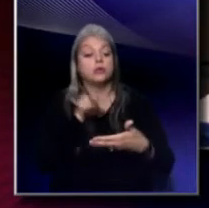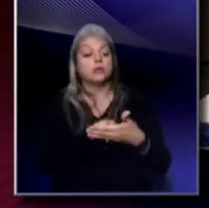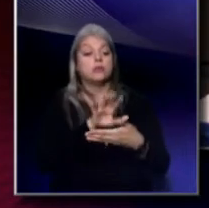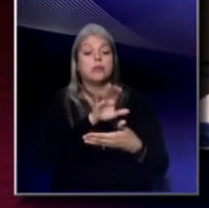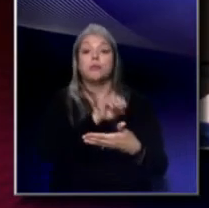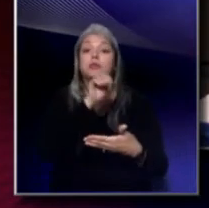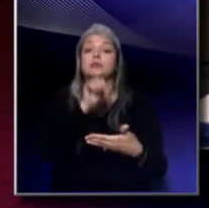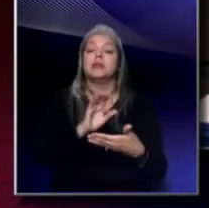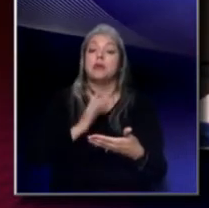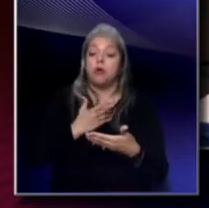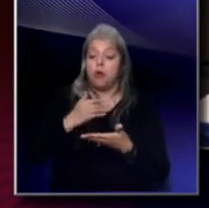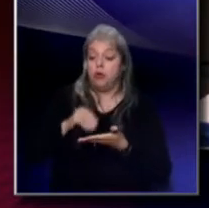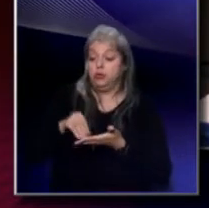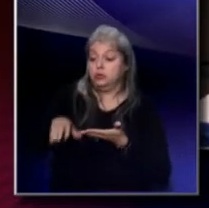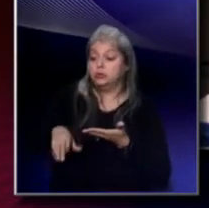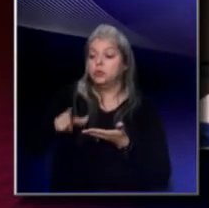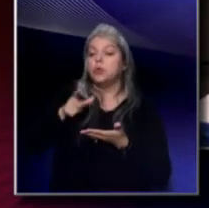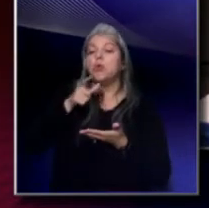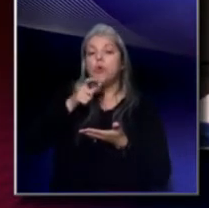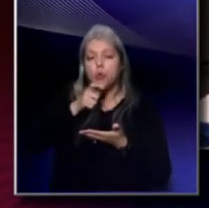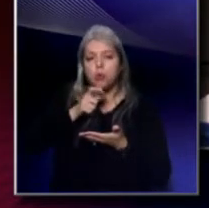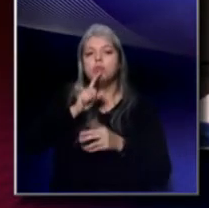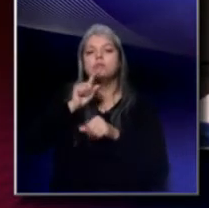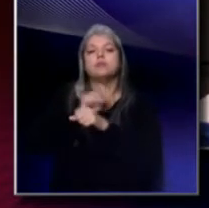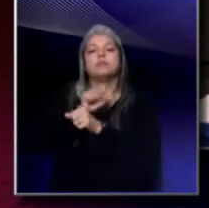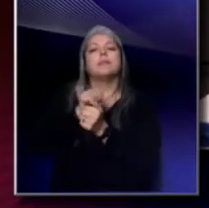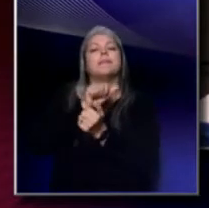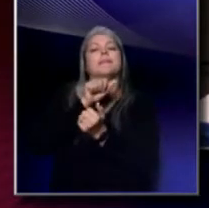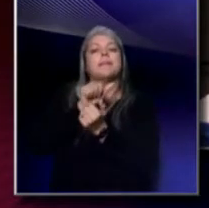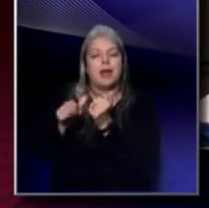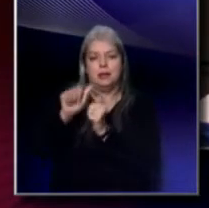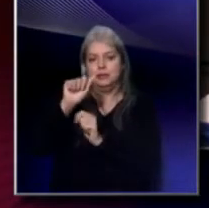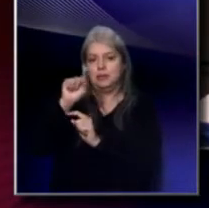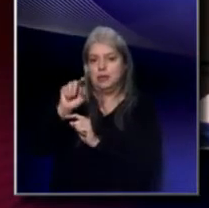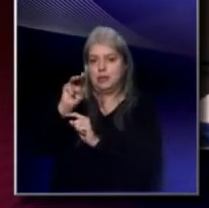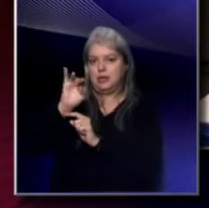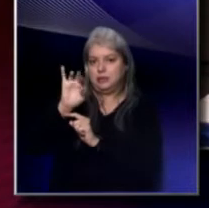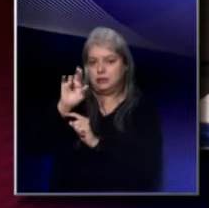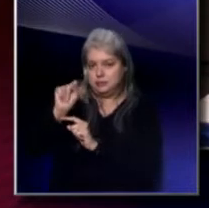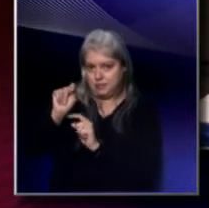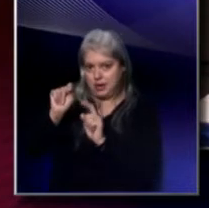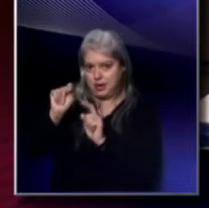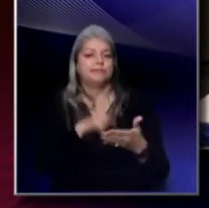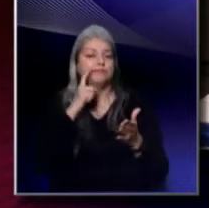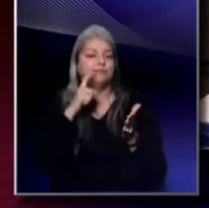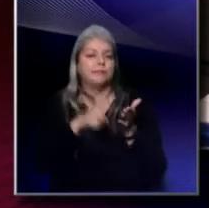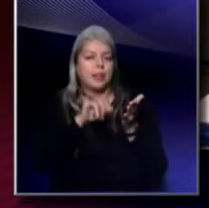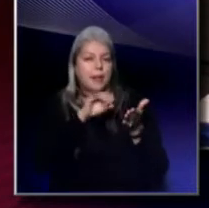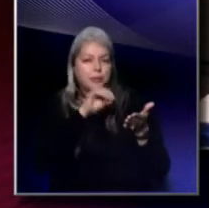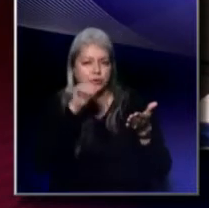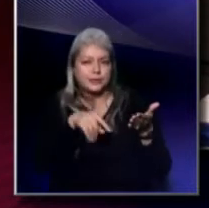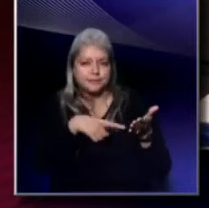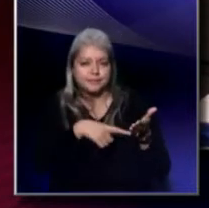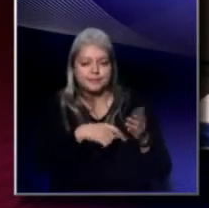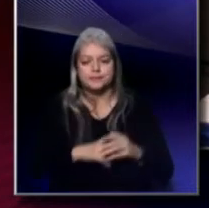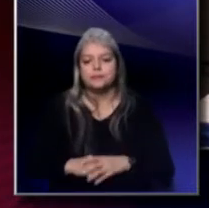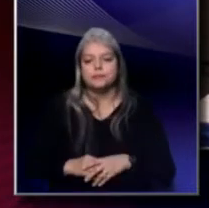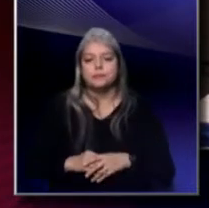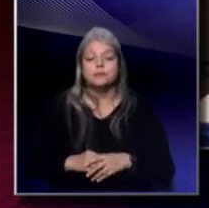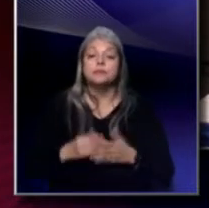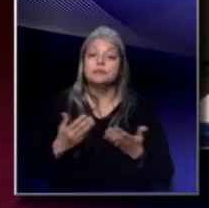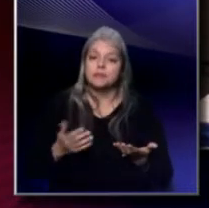our students who are passing the AZ merit, the percentages. And this